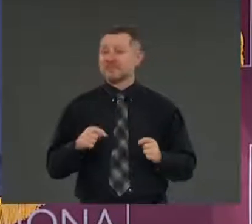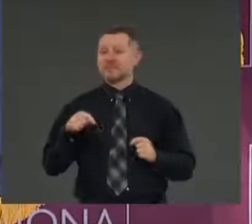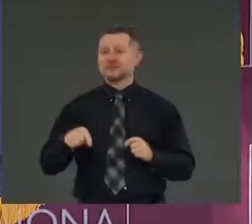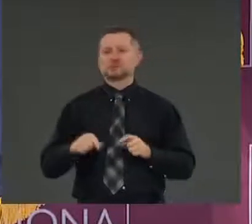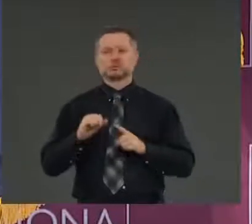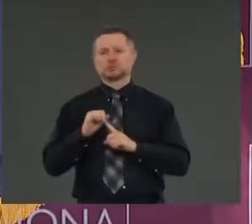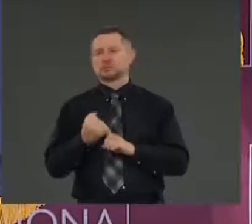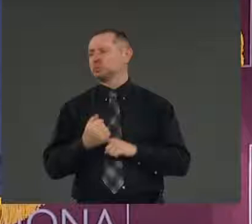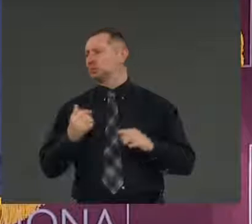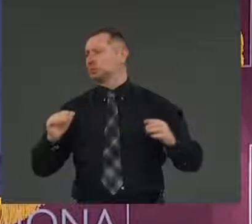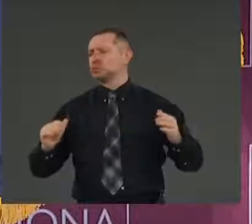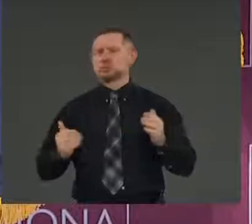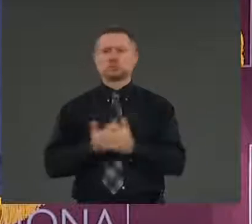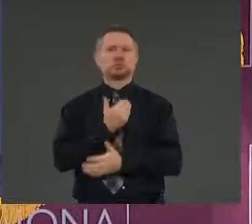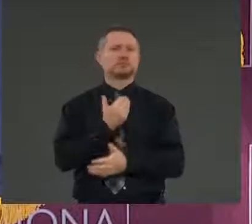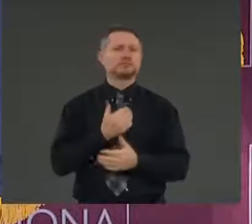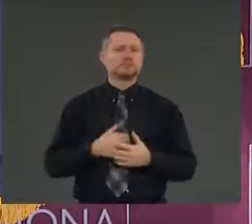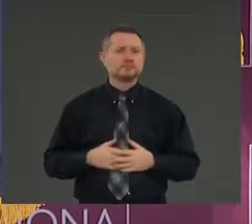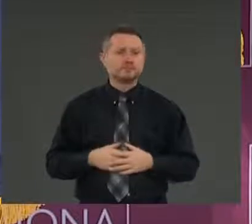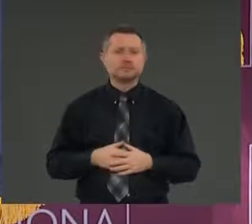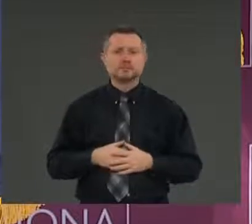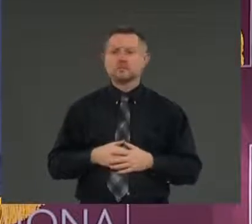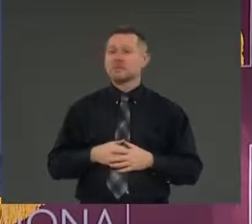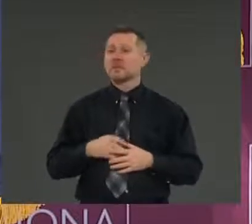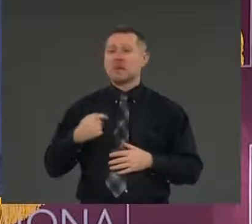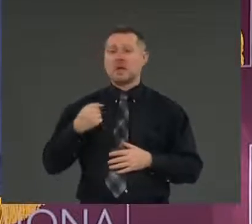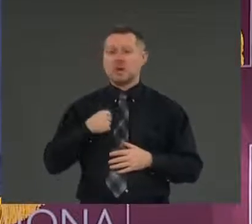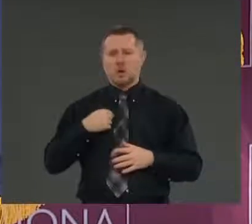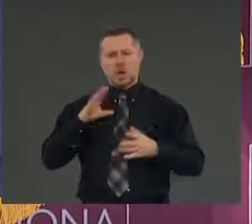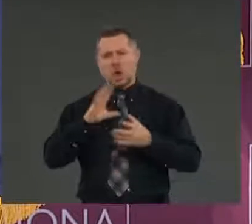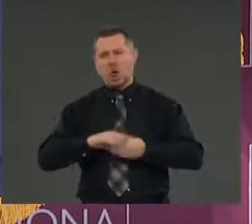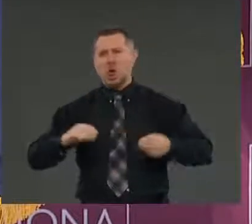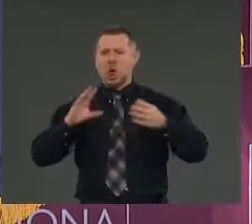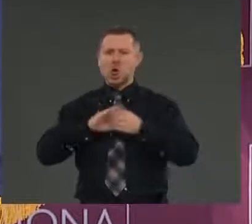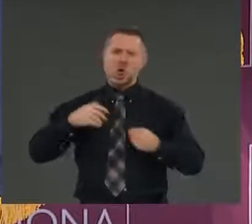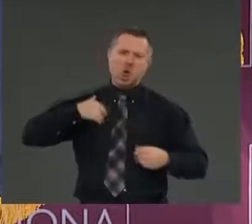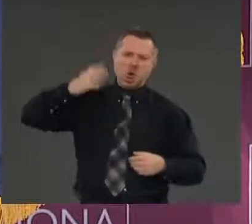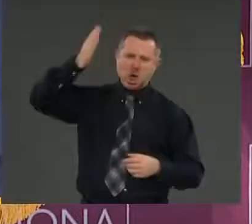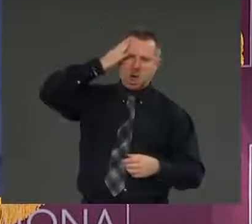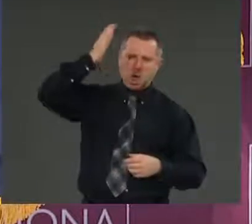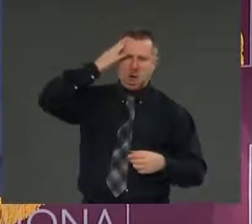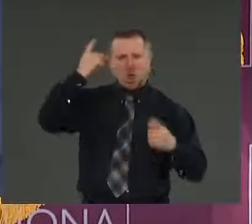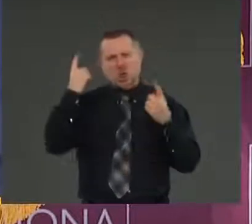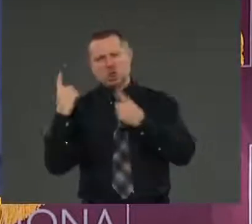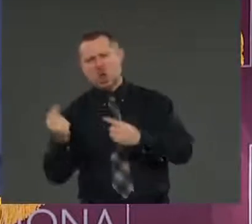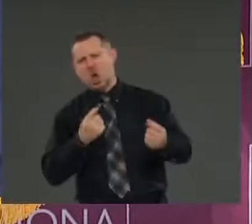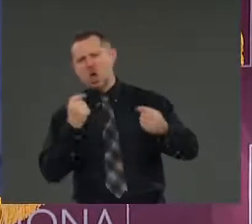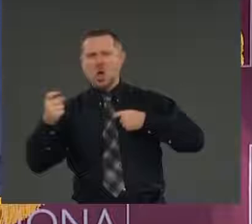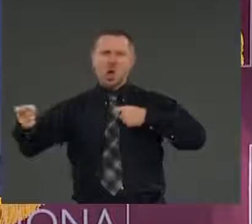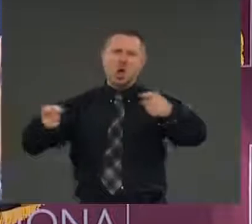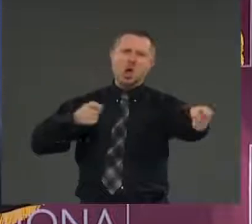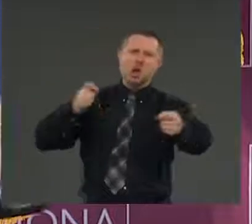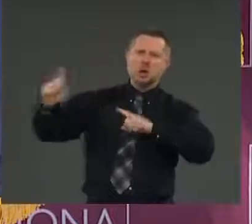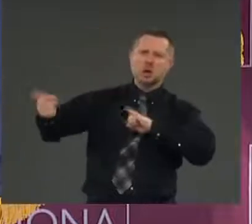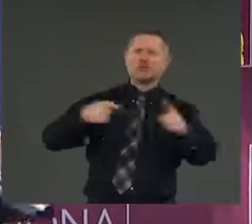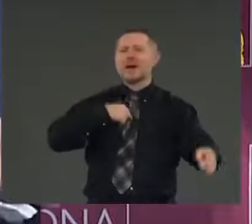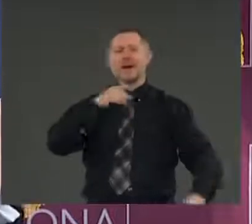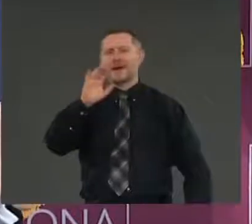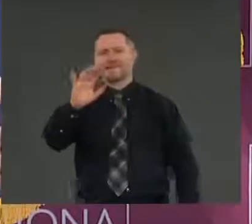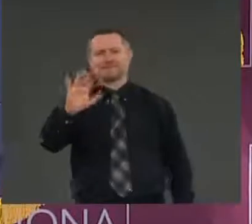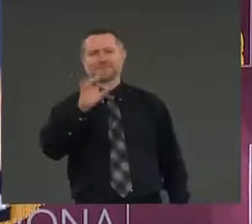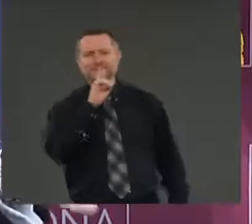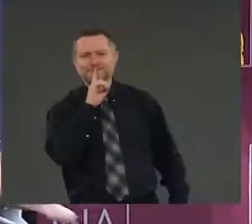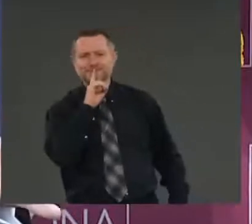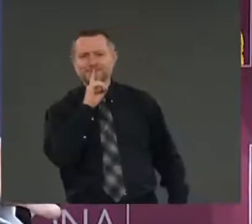never said, I know how this is going to work. We know the